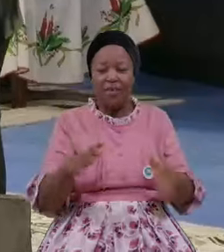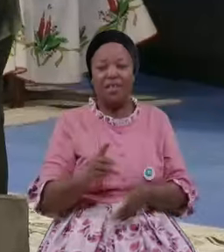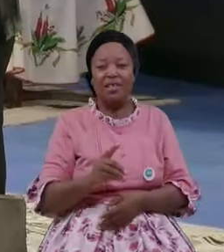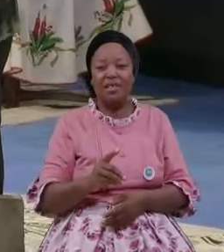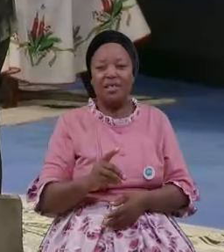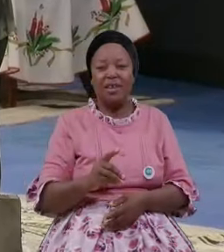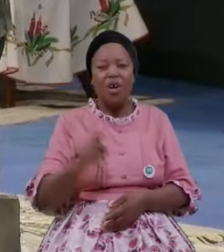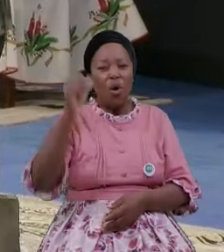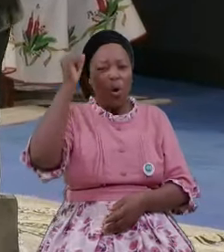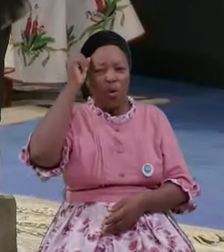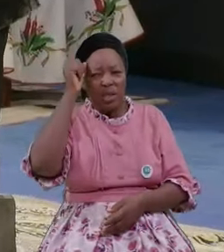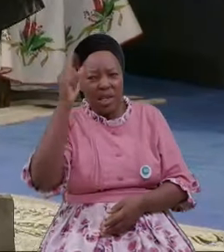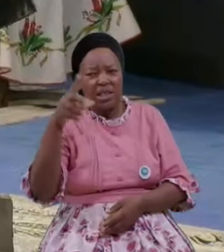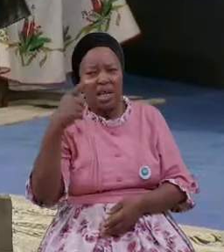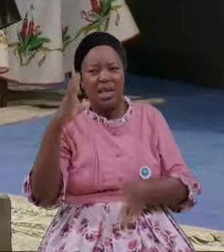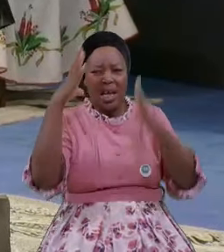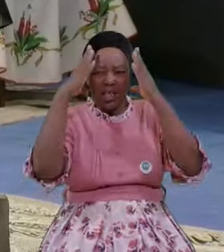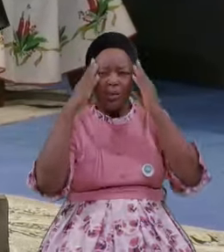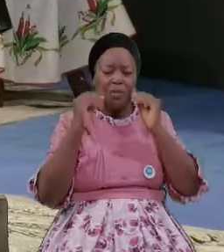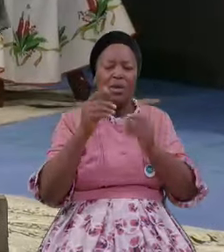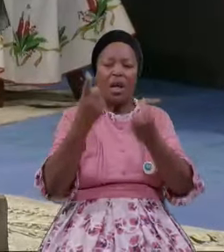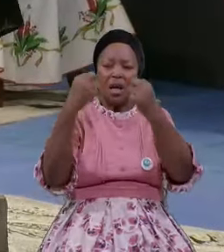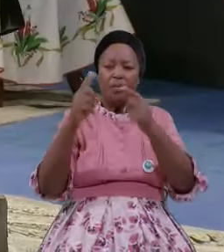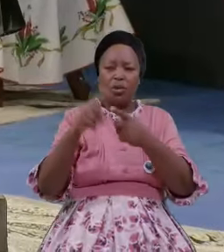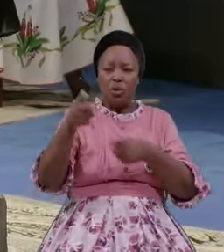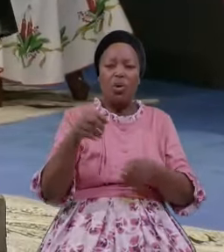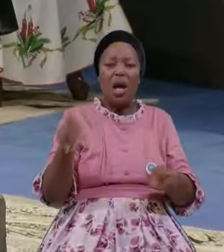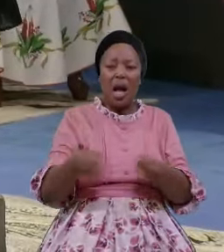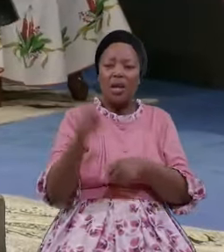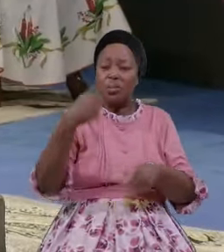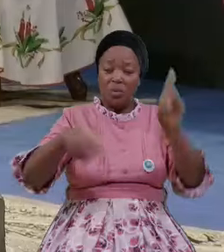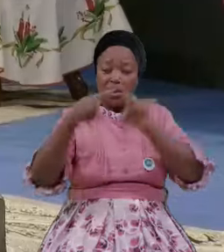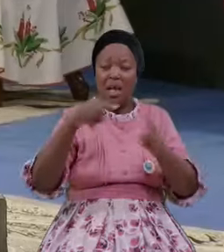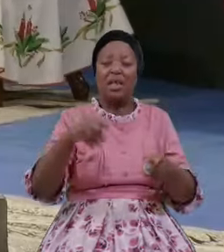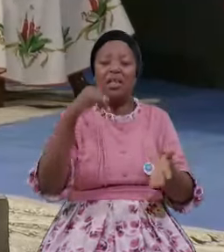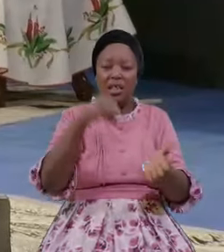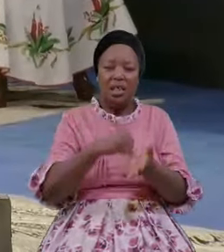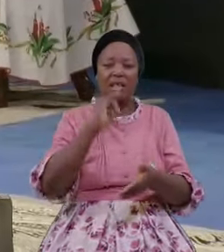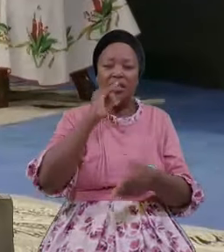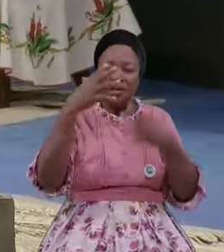Understand the experience comes to you as you say, it is finished.